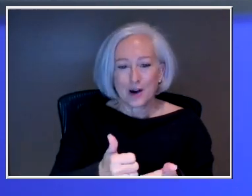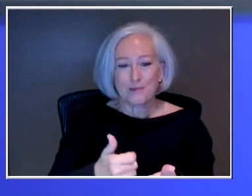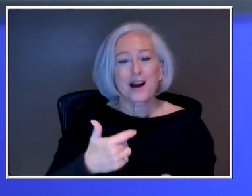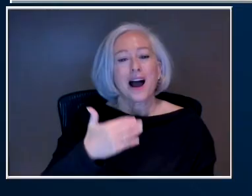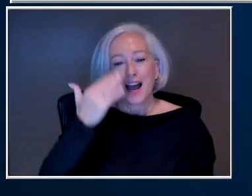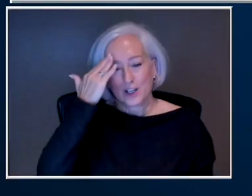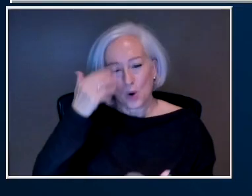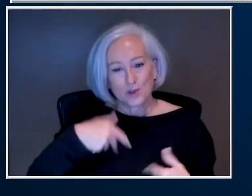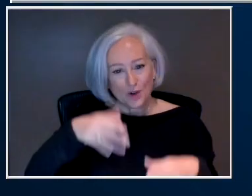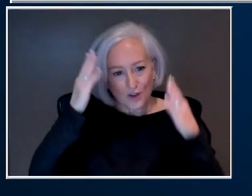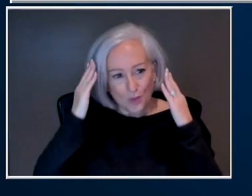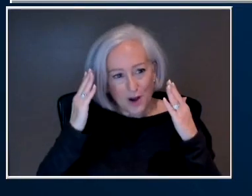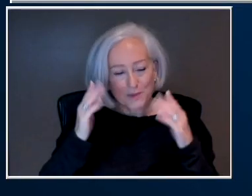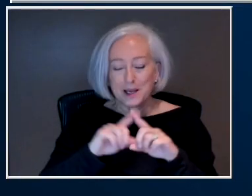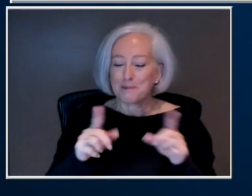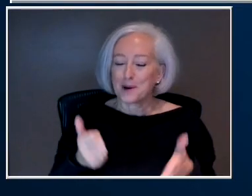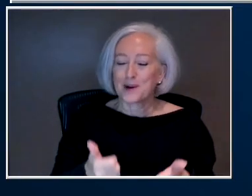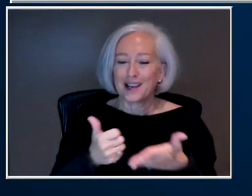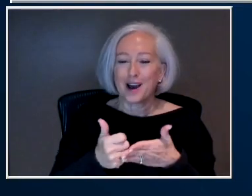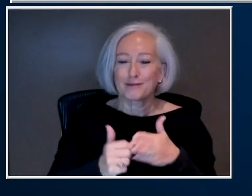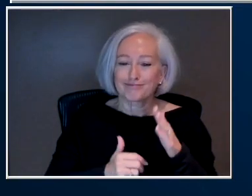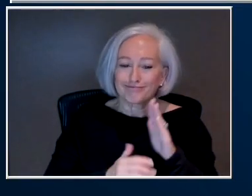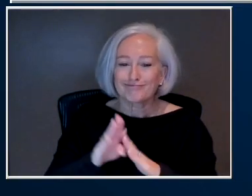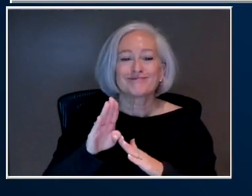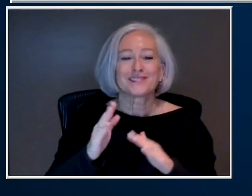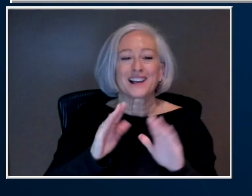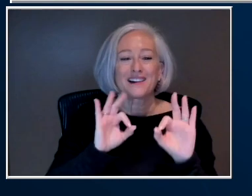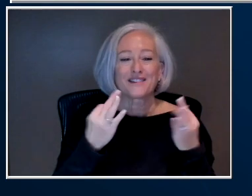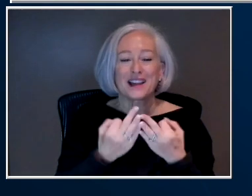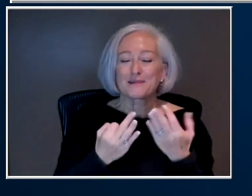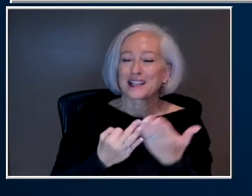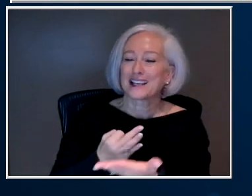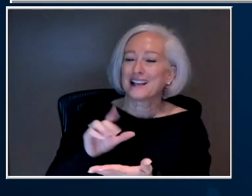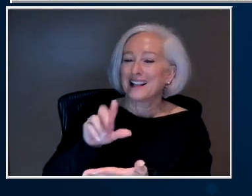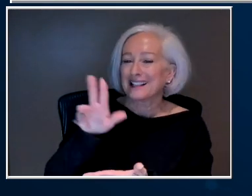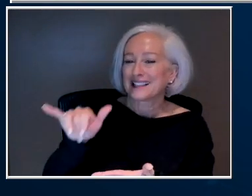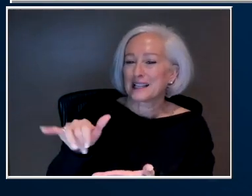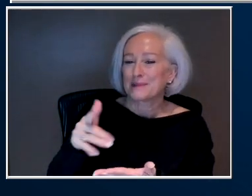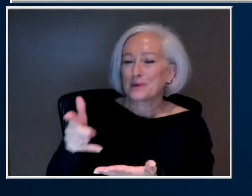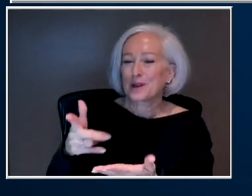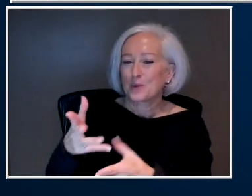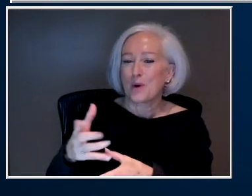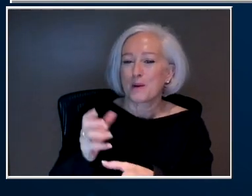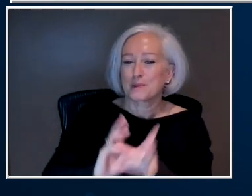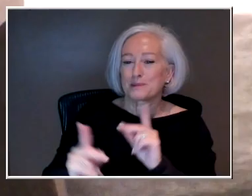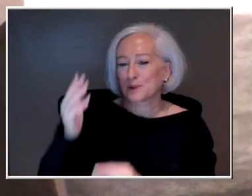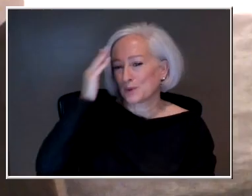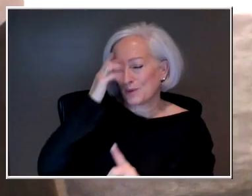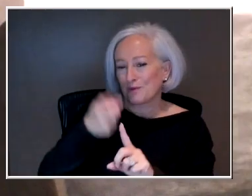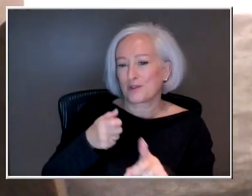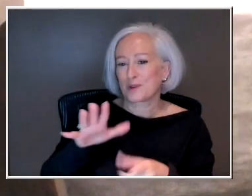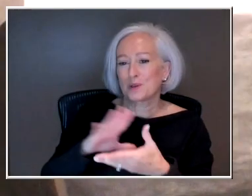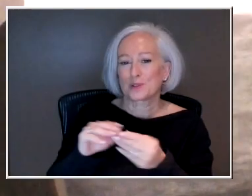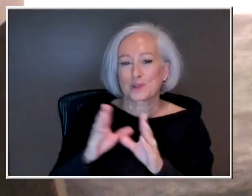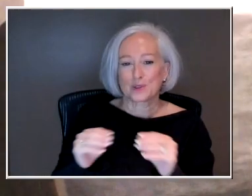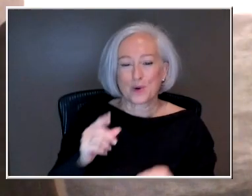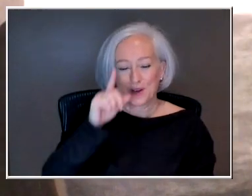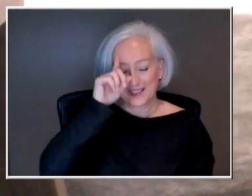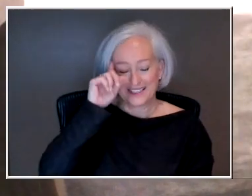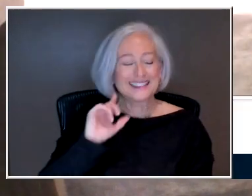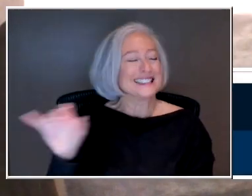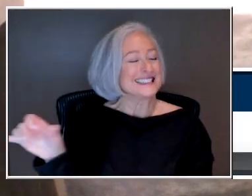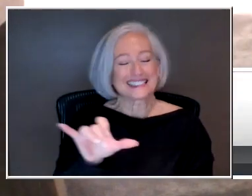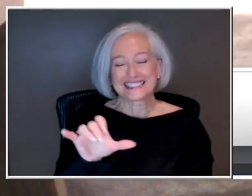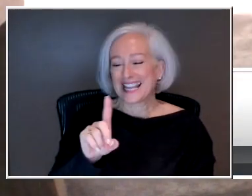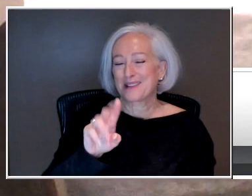Always good to see you. Thank you. Thanks so much. Libby, what do you want folks to take away from your story? I would echo what Dr. Marsh